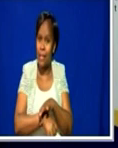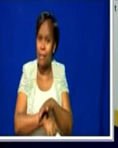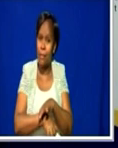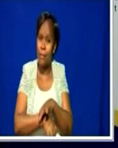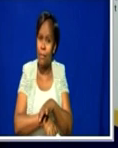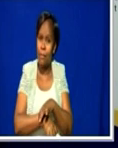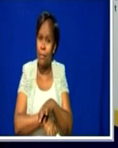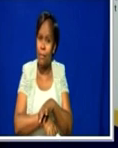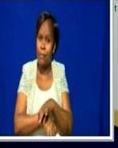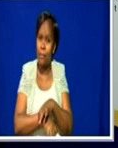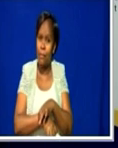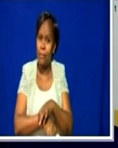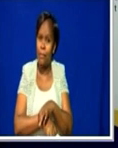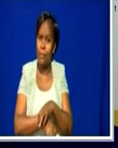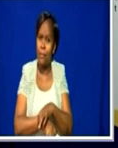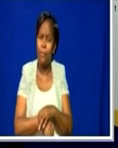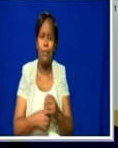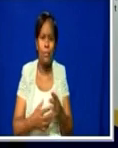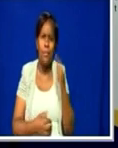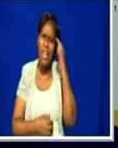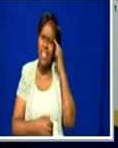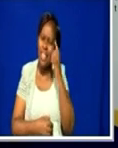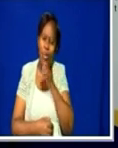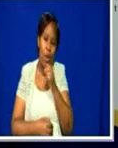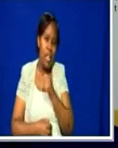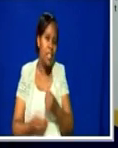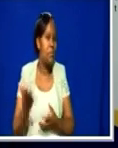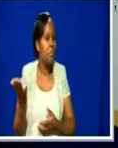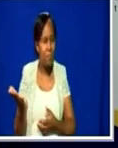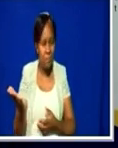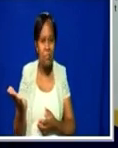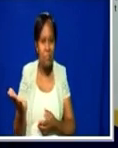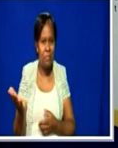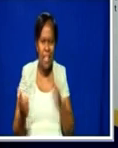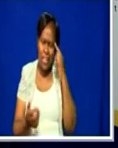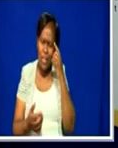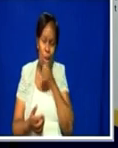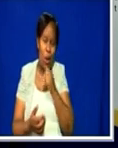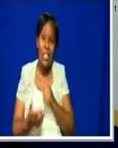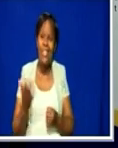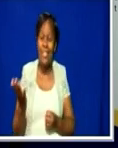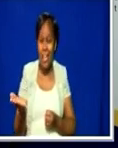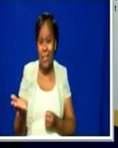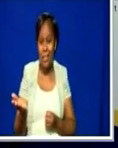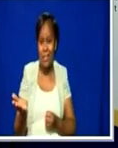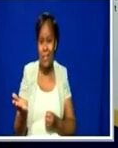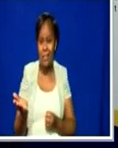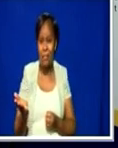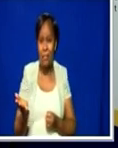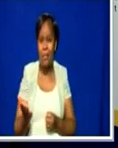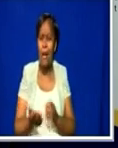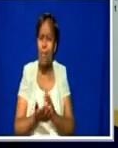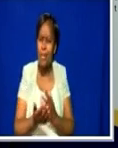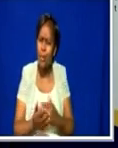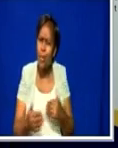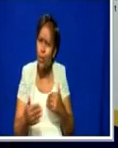very. I think age is catching up with you. Not age, not age. think So age is catching up but something also